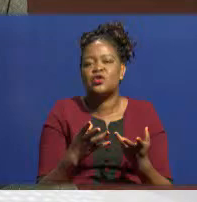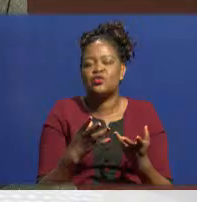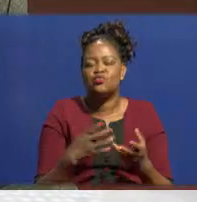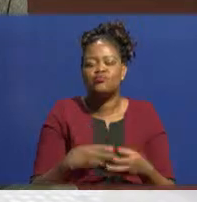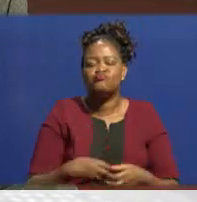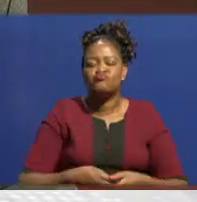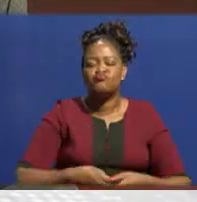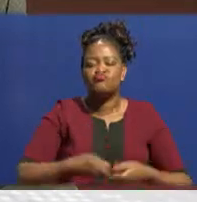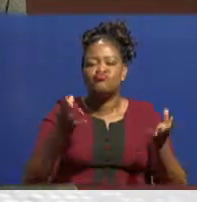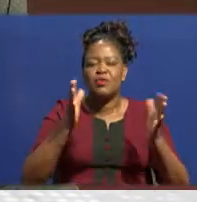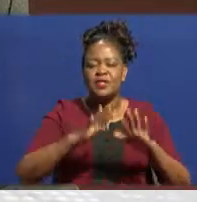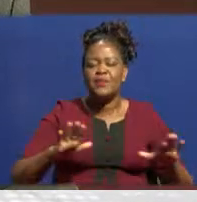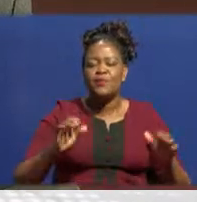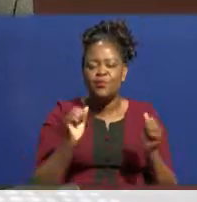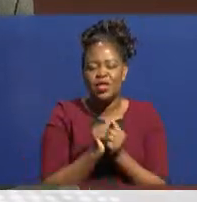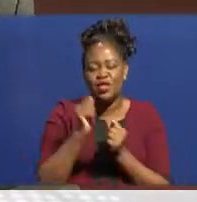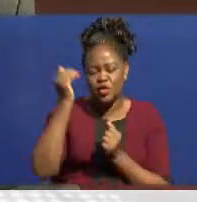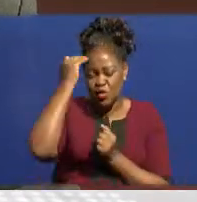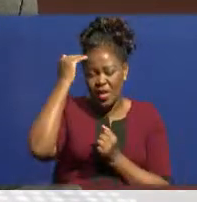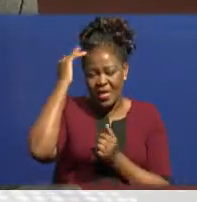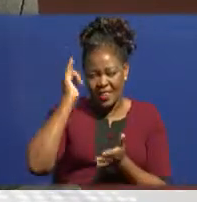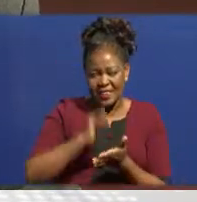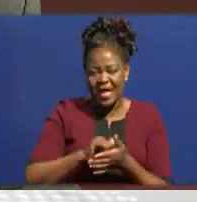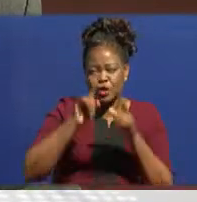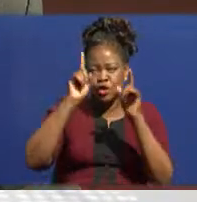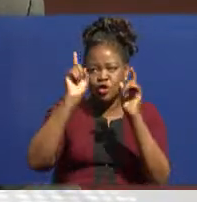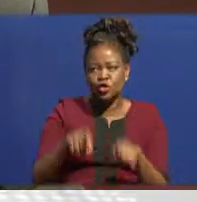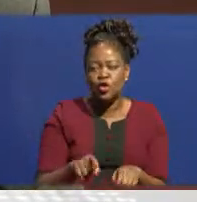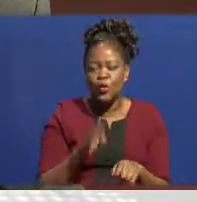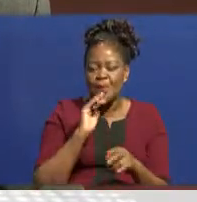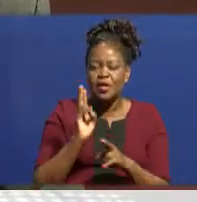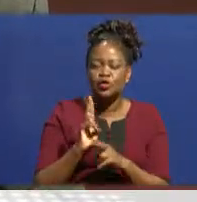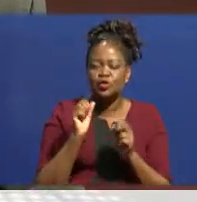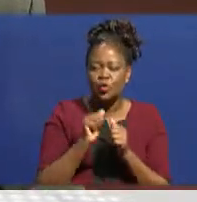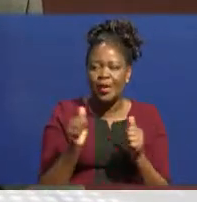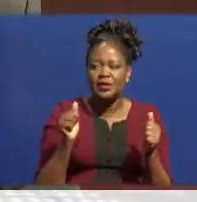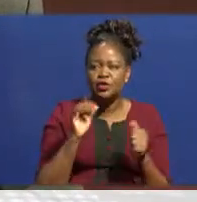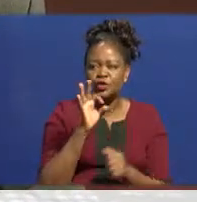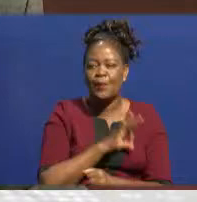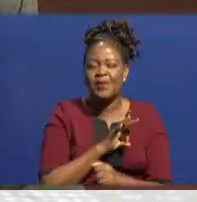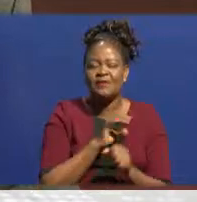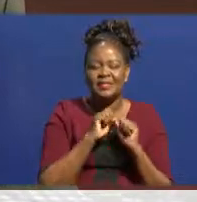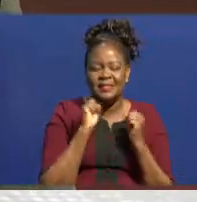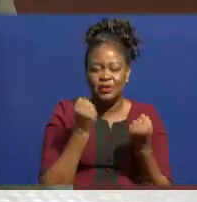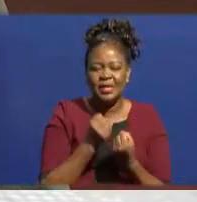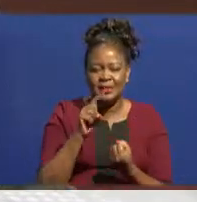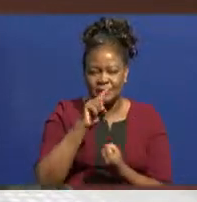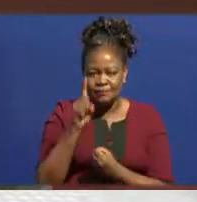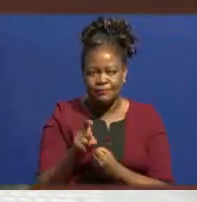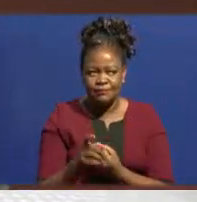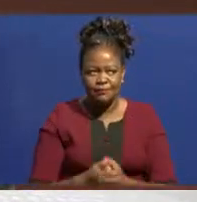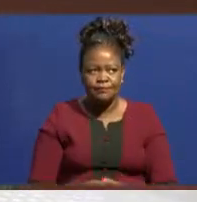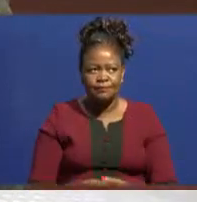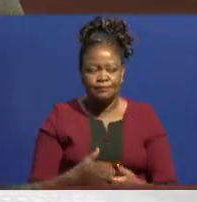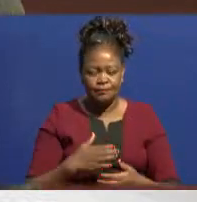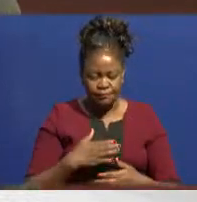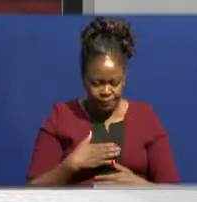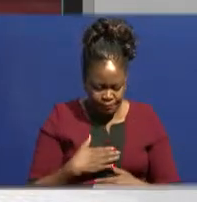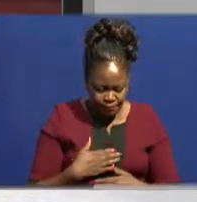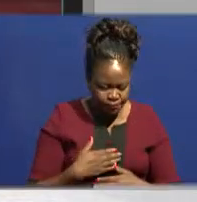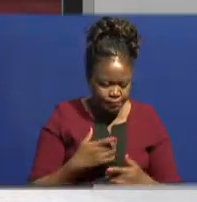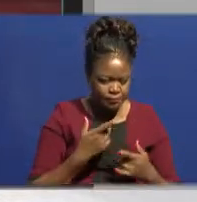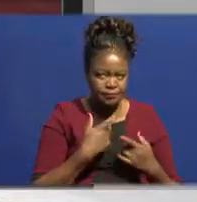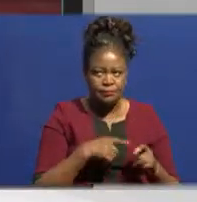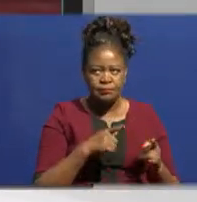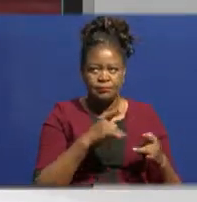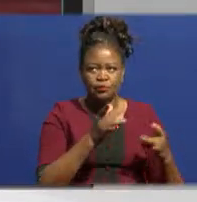the market with knowledges that are supposed to be utilized to benefit the society. All right. Mheshimiwa, let's look at